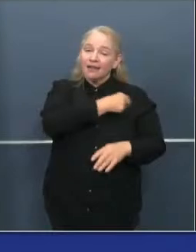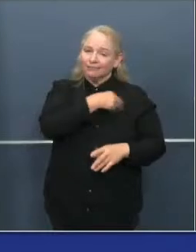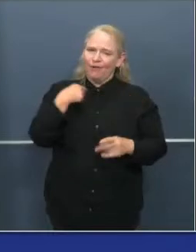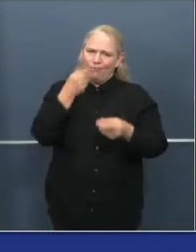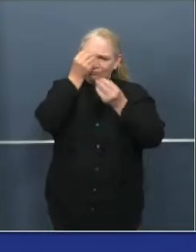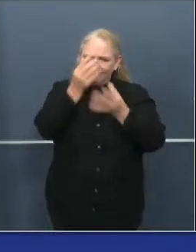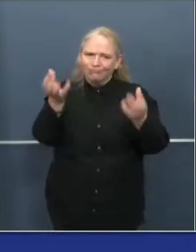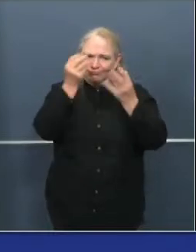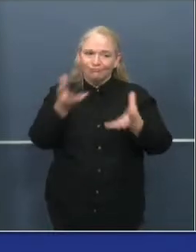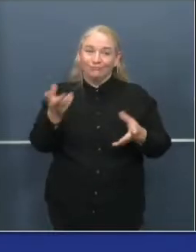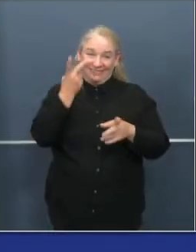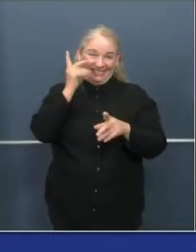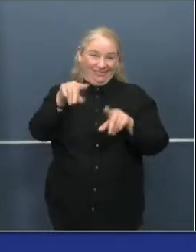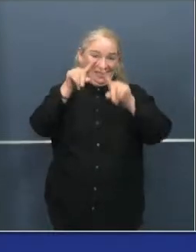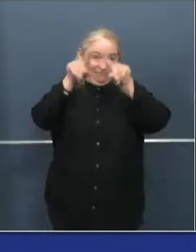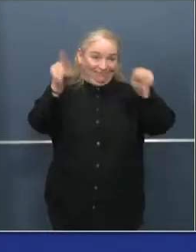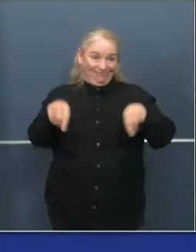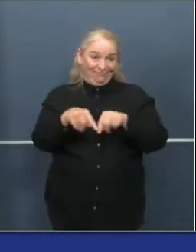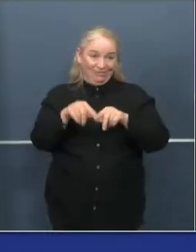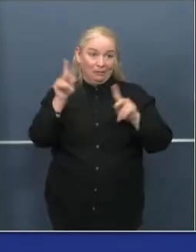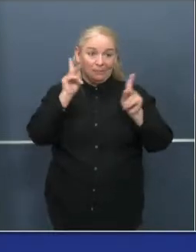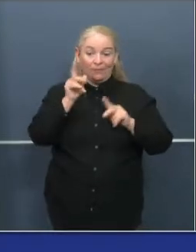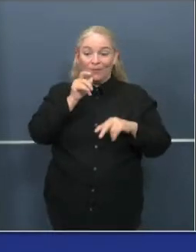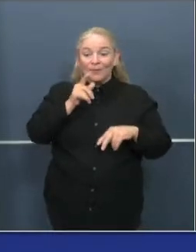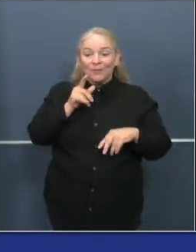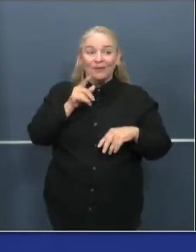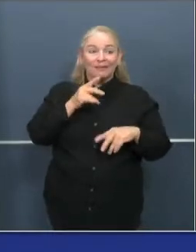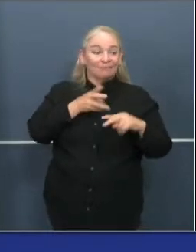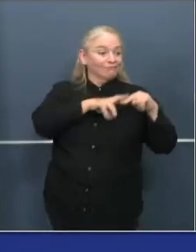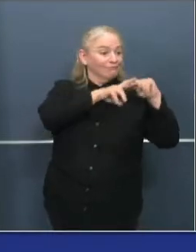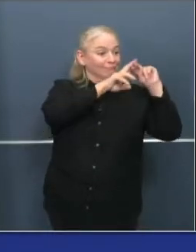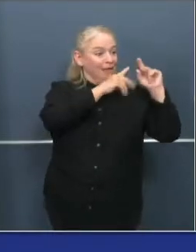slide represents the increase over a 2-week period, now to